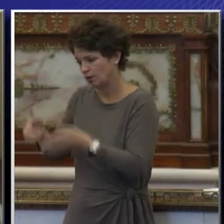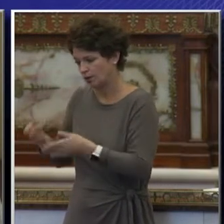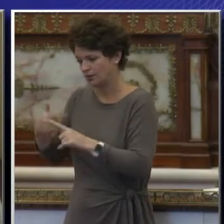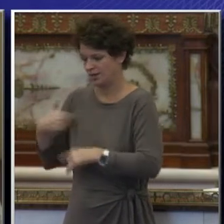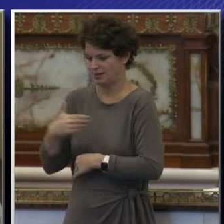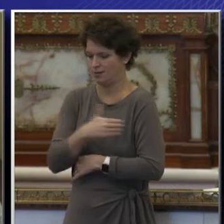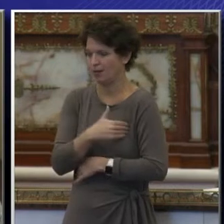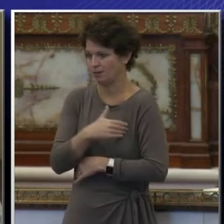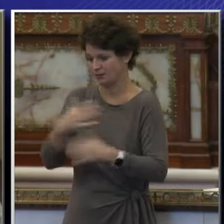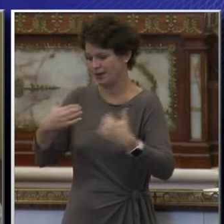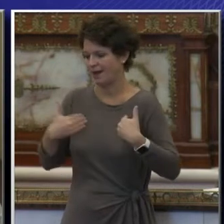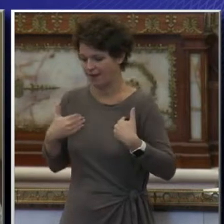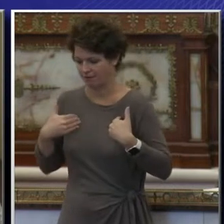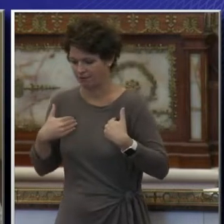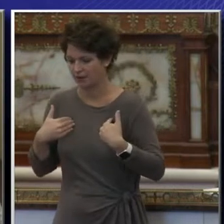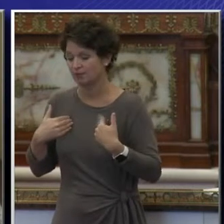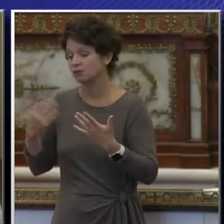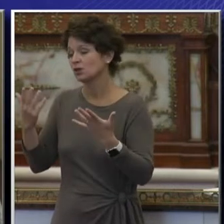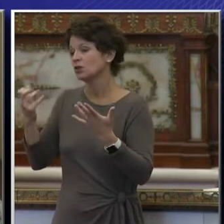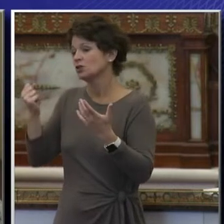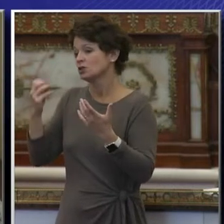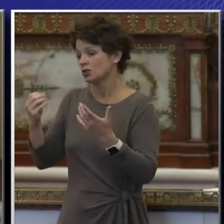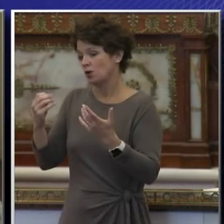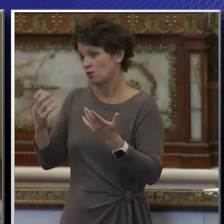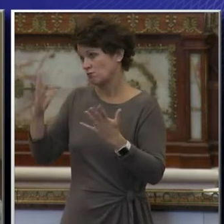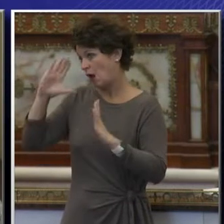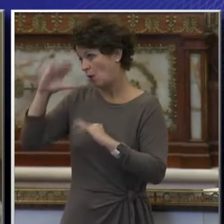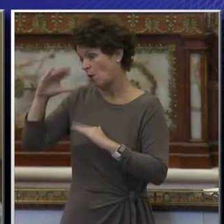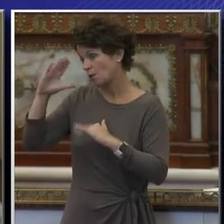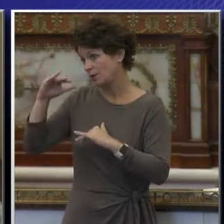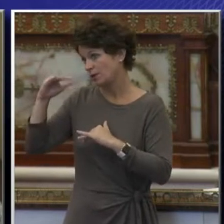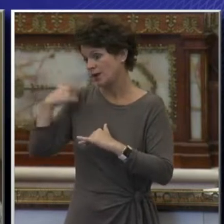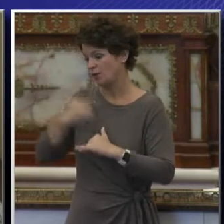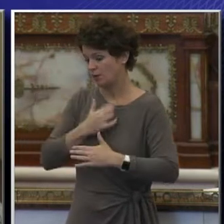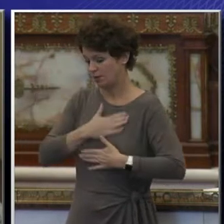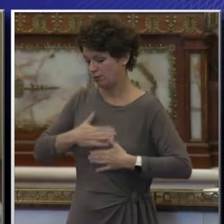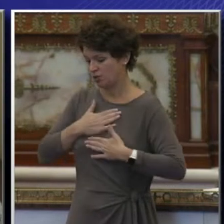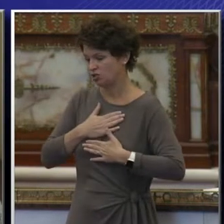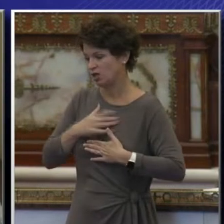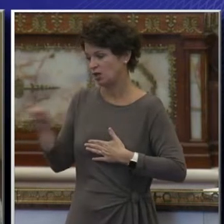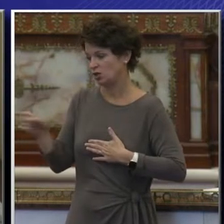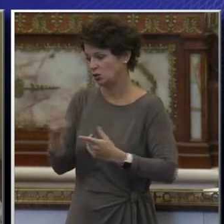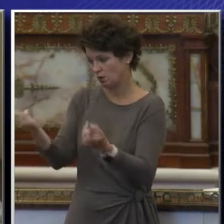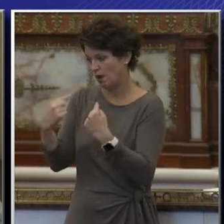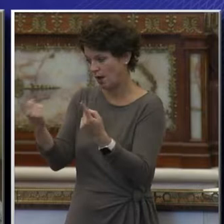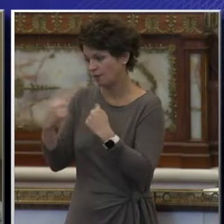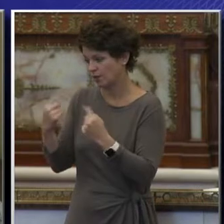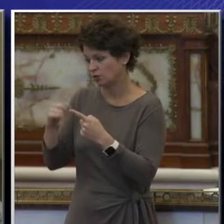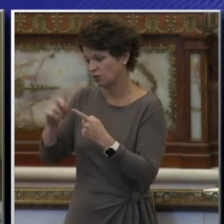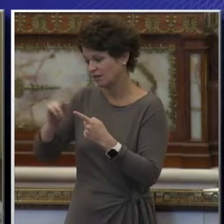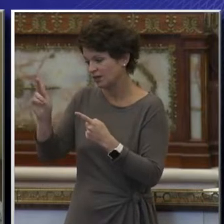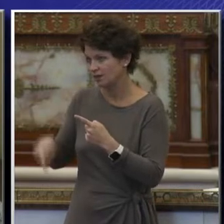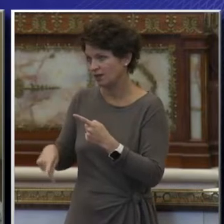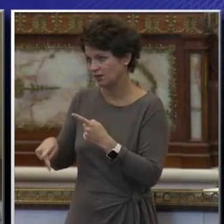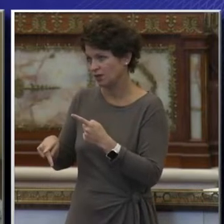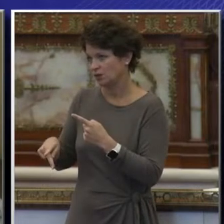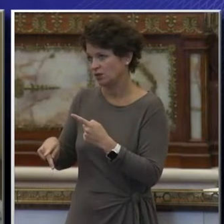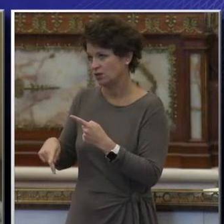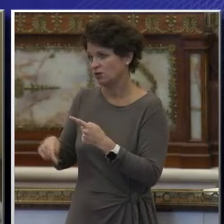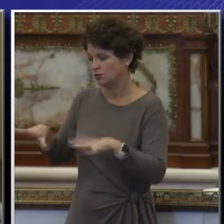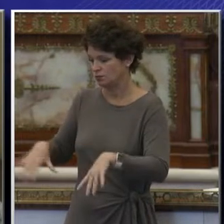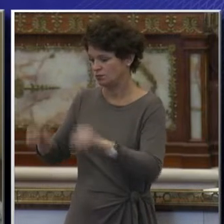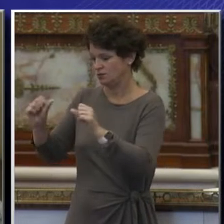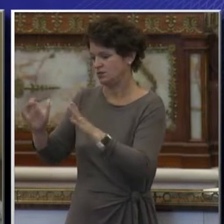the members have. And so hopefully, and we appreciate you coming in to Philadelphia to take on